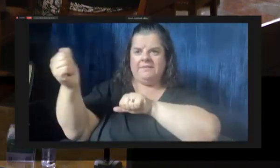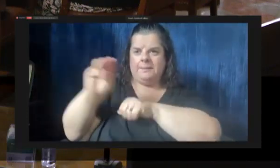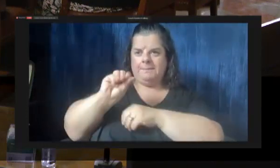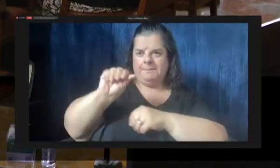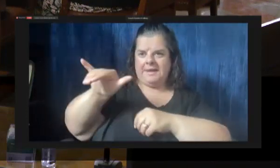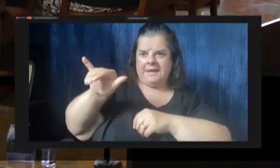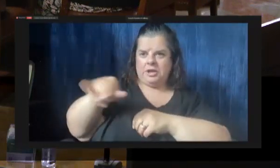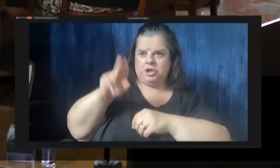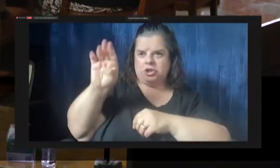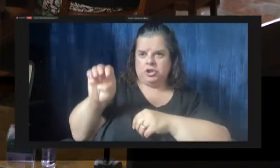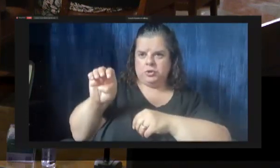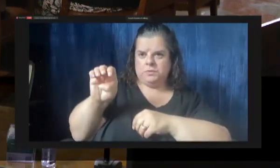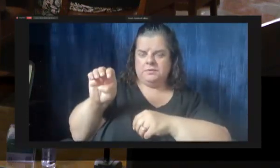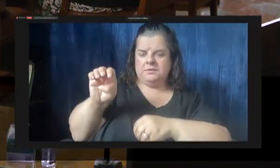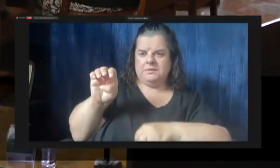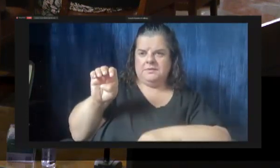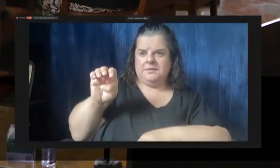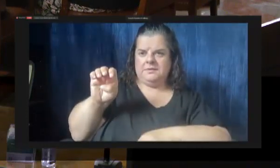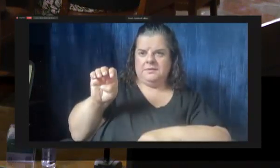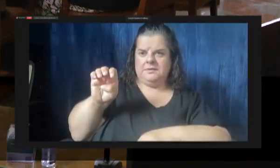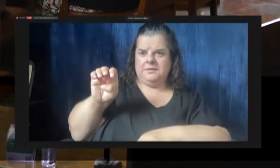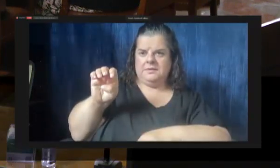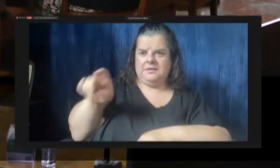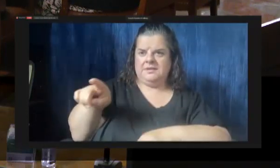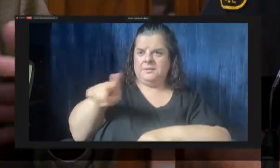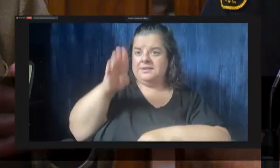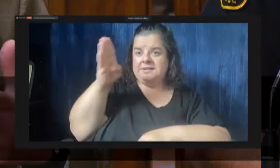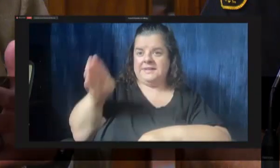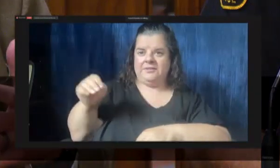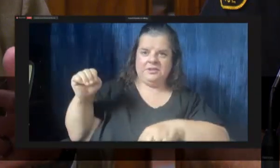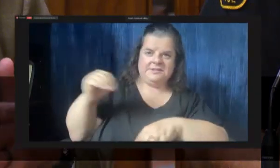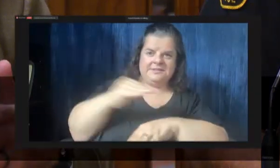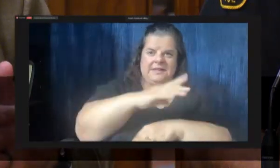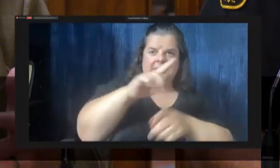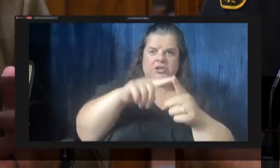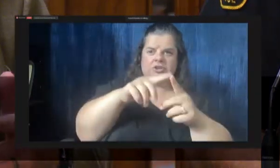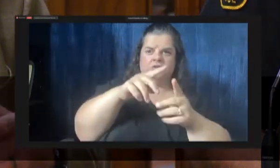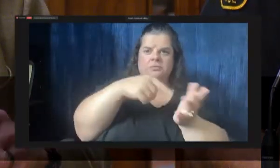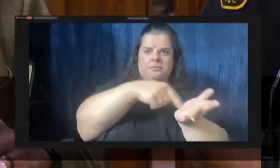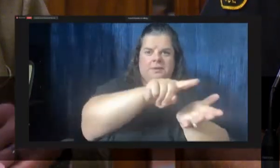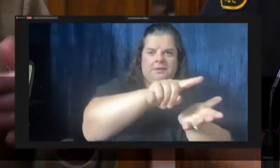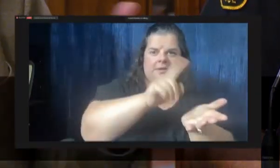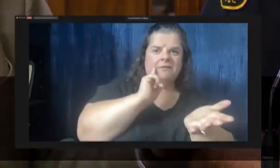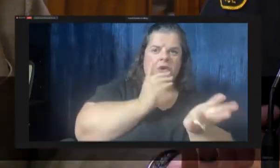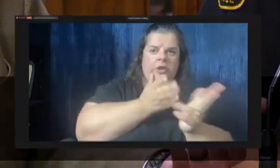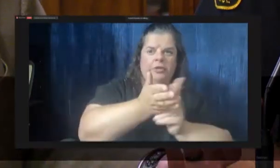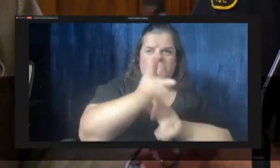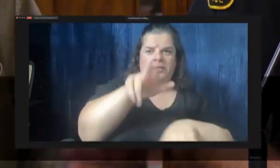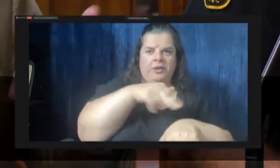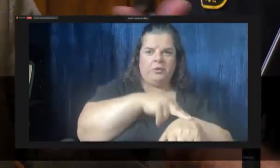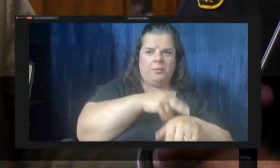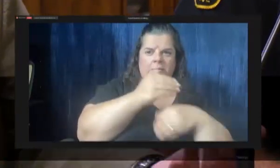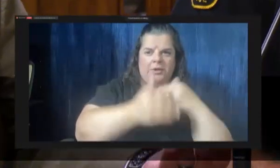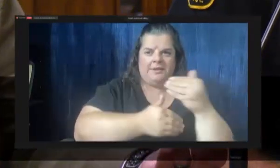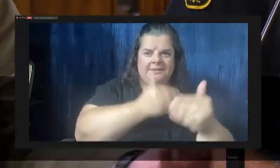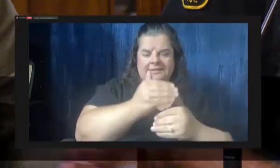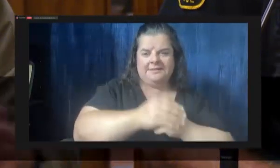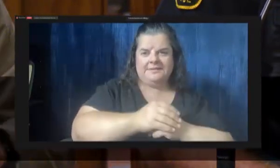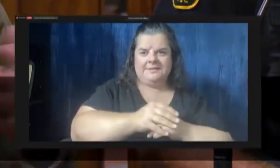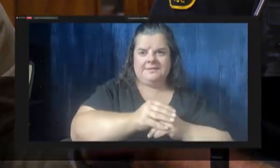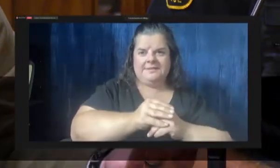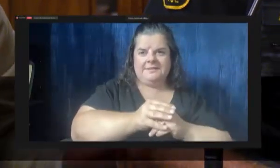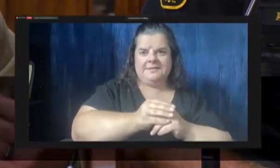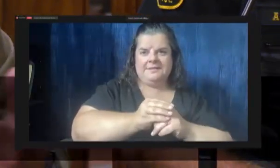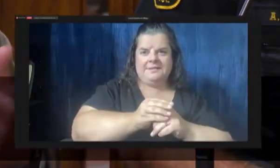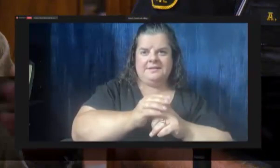June. It was never sent to procurement to go through the normal process.